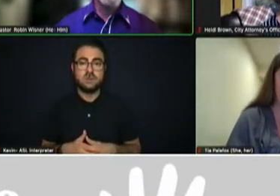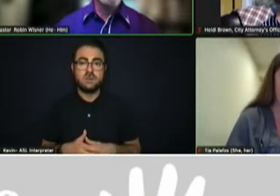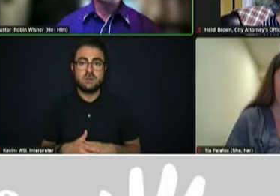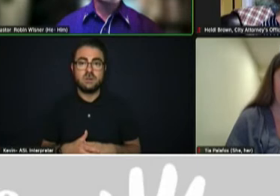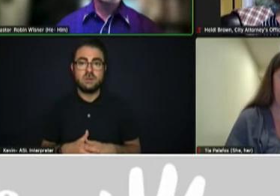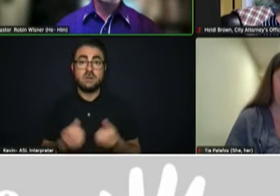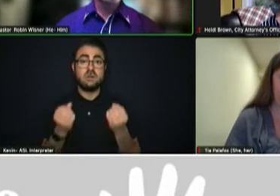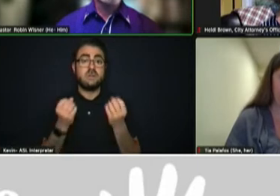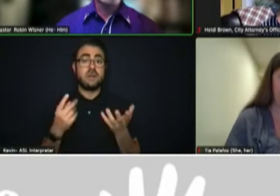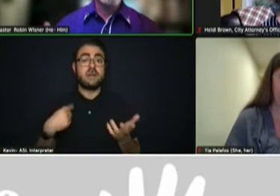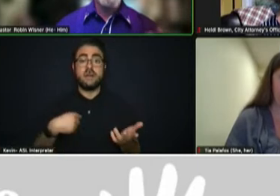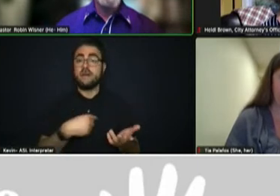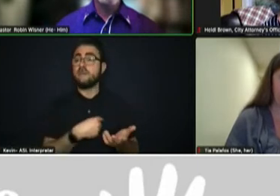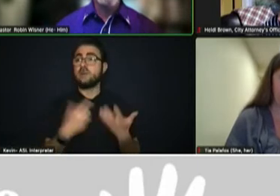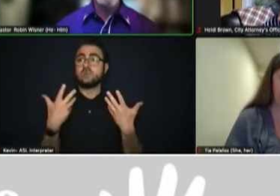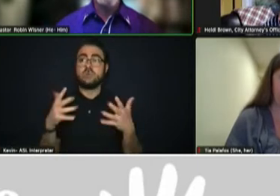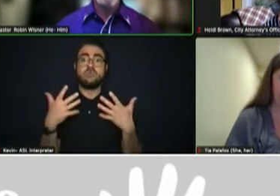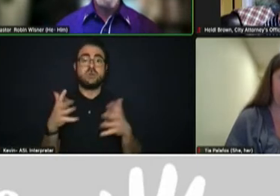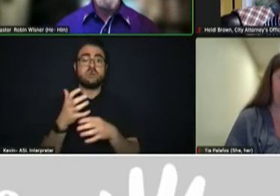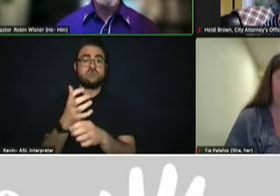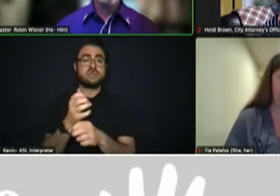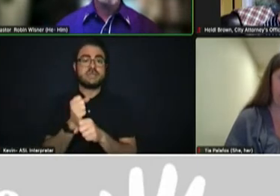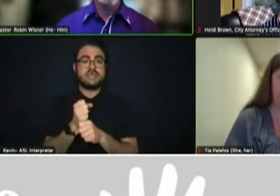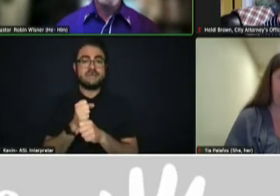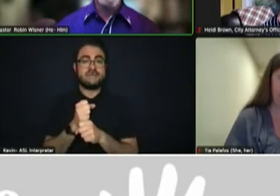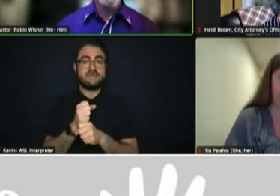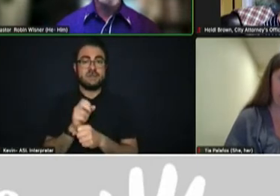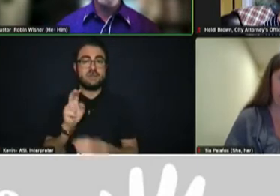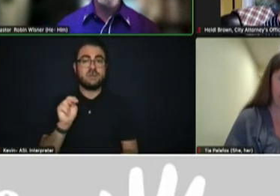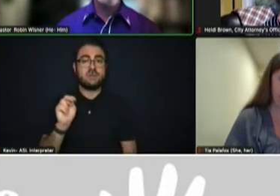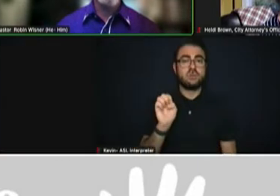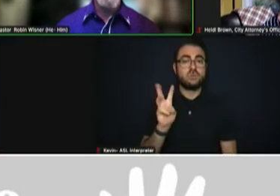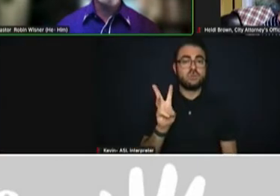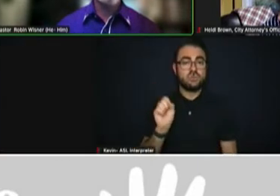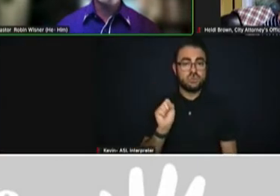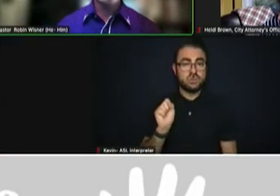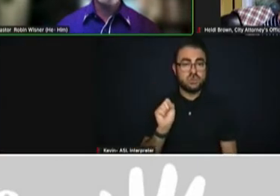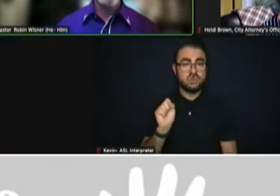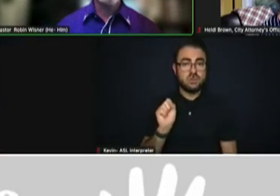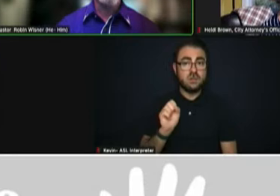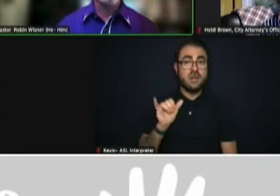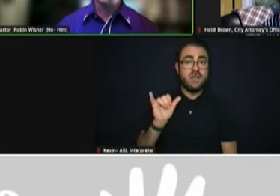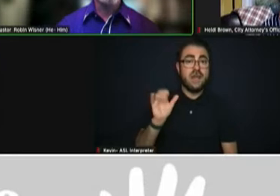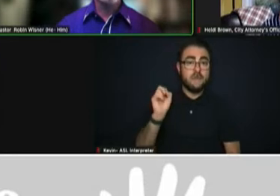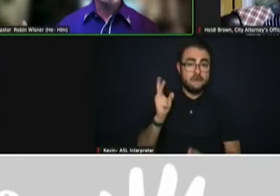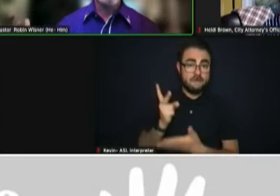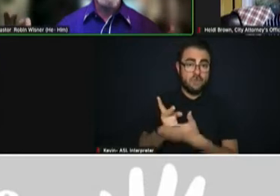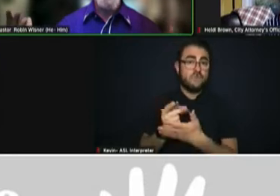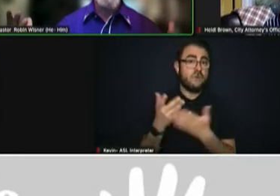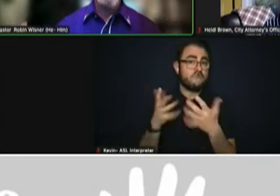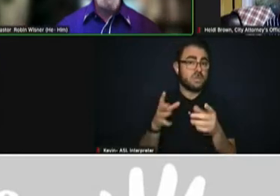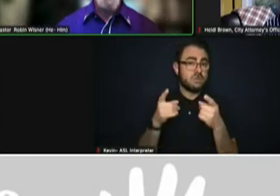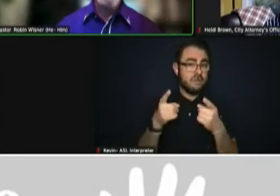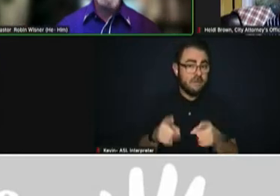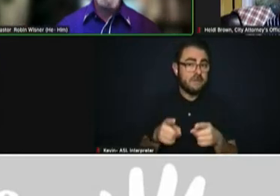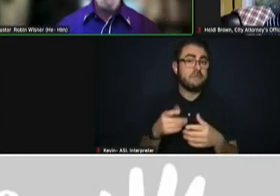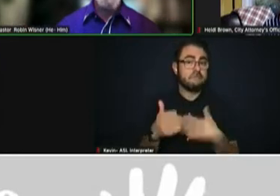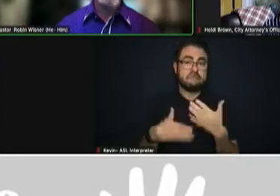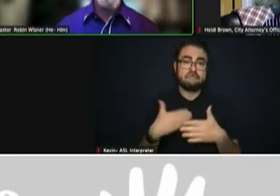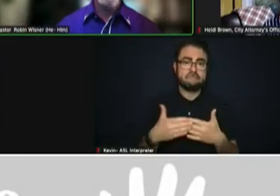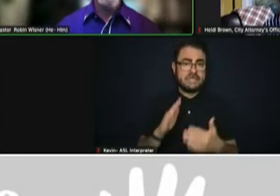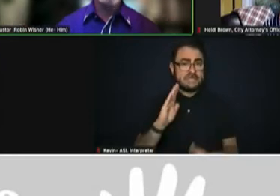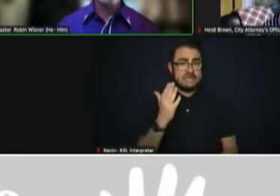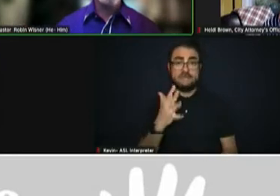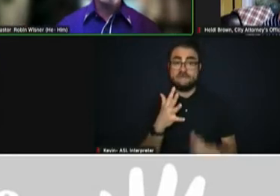received the news that the approval had moved forward. It was really kind of fast for a